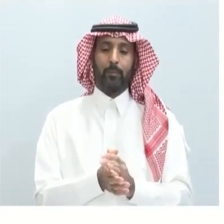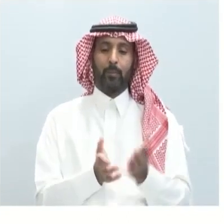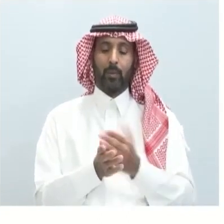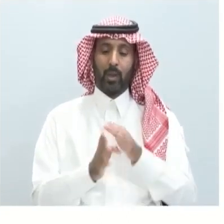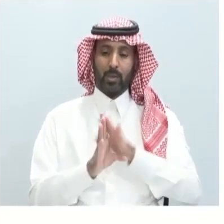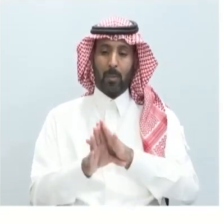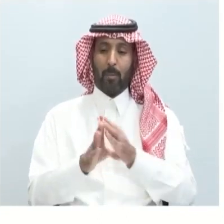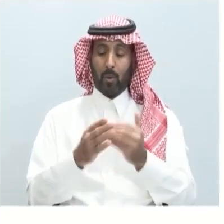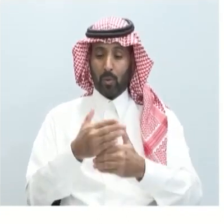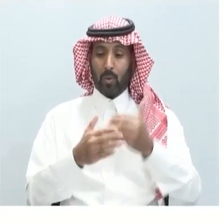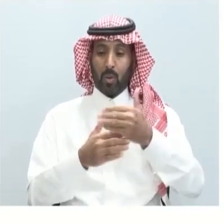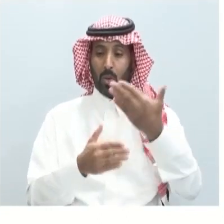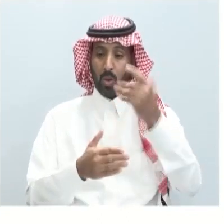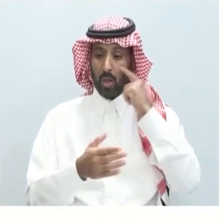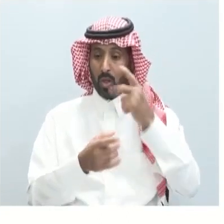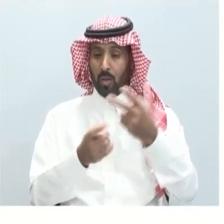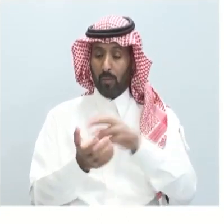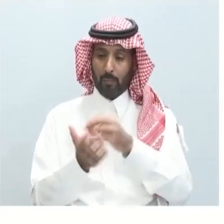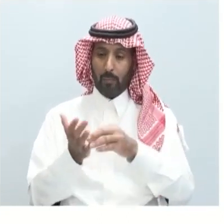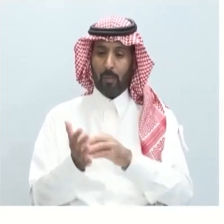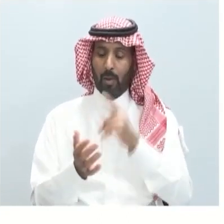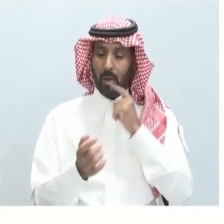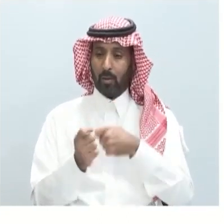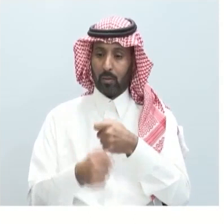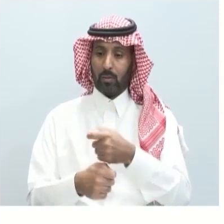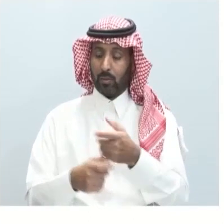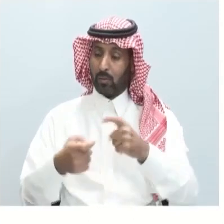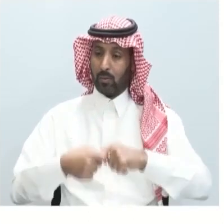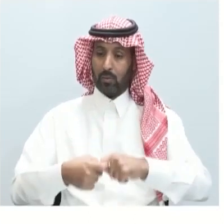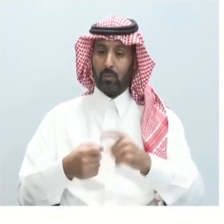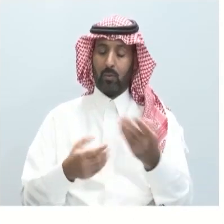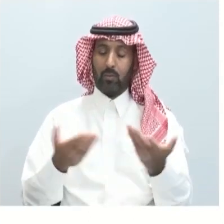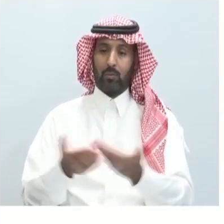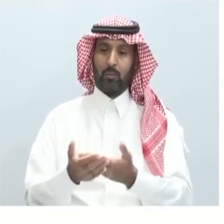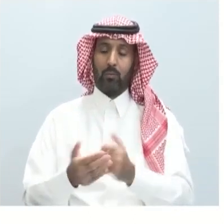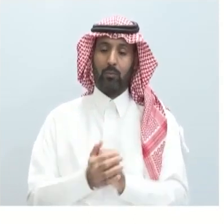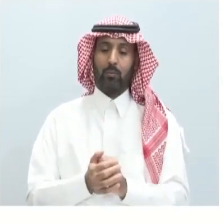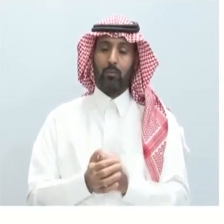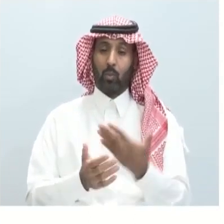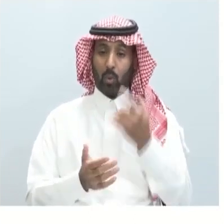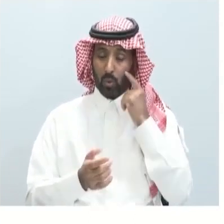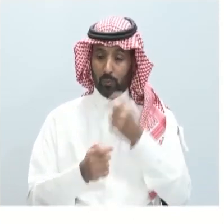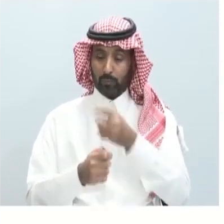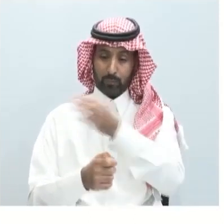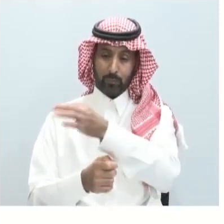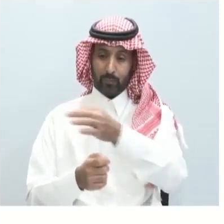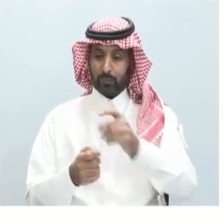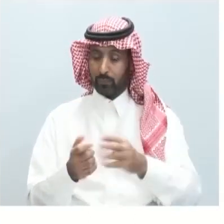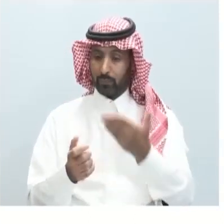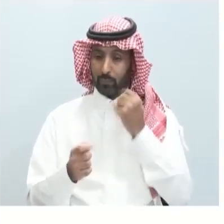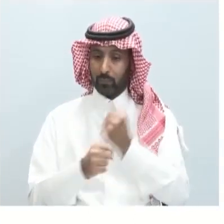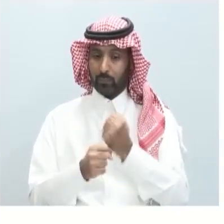support growth, new business sectors, and partners. Again, support growth, new business sectors,